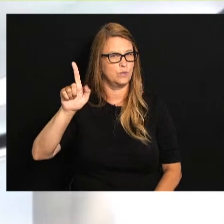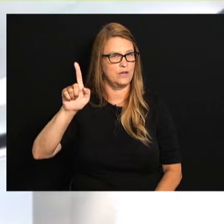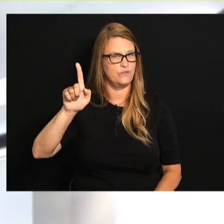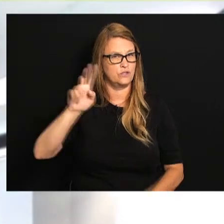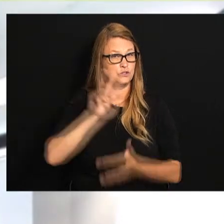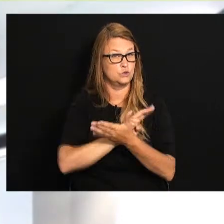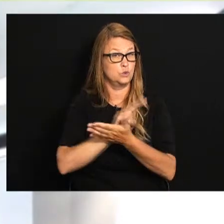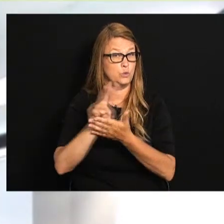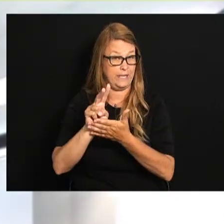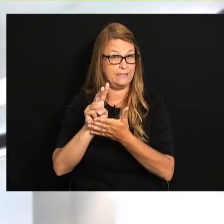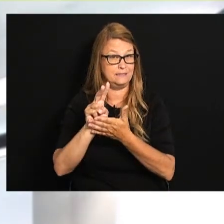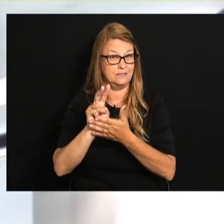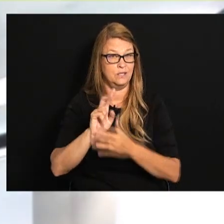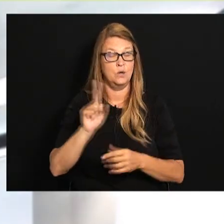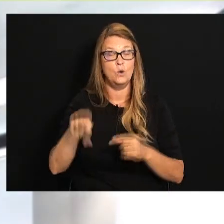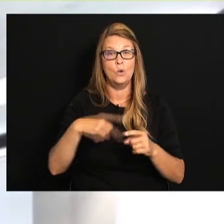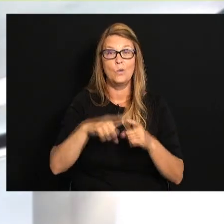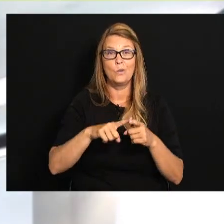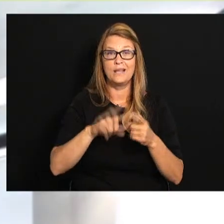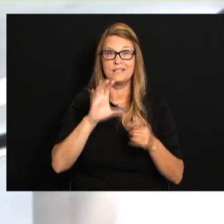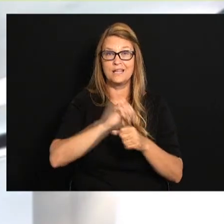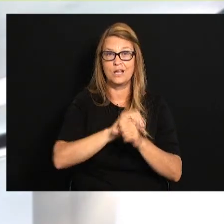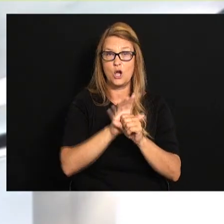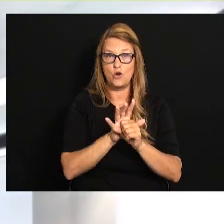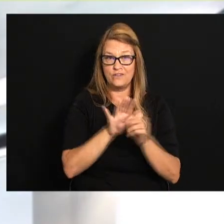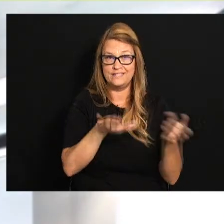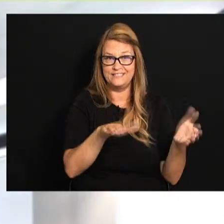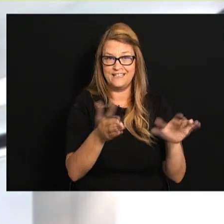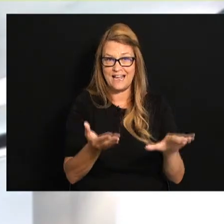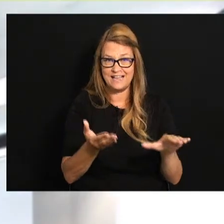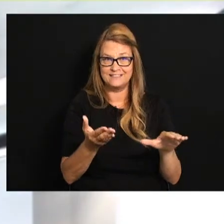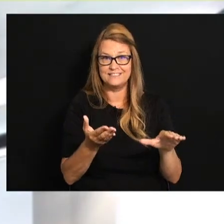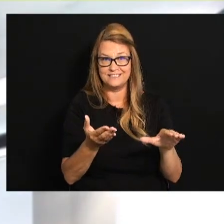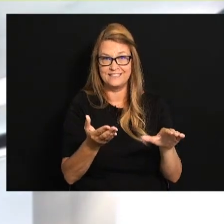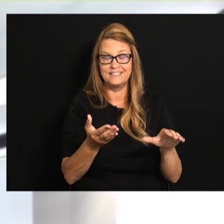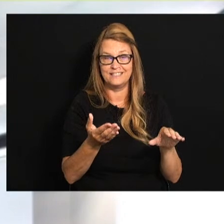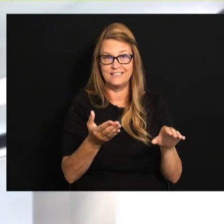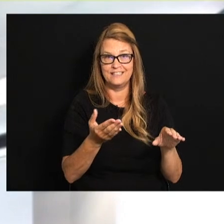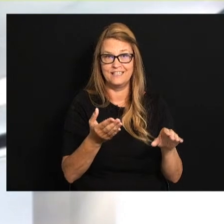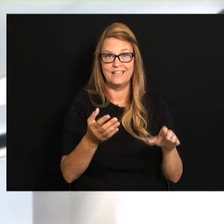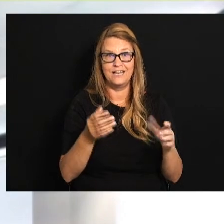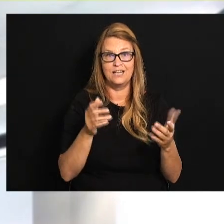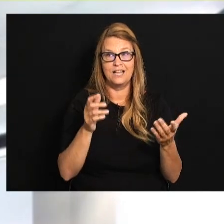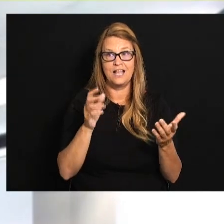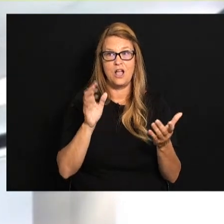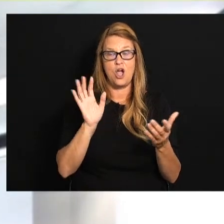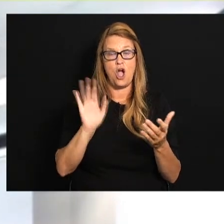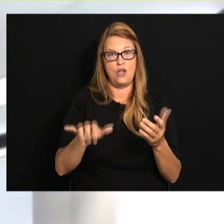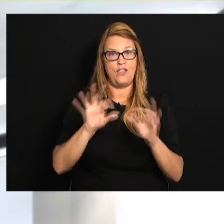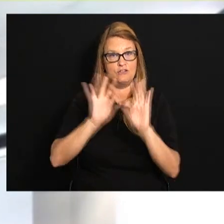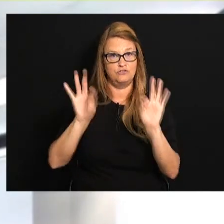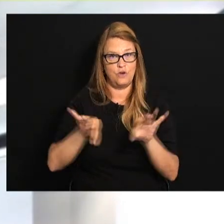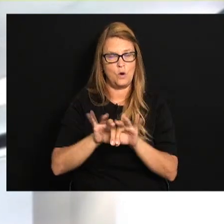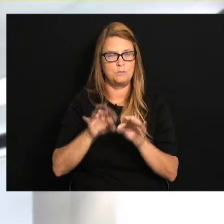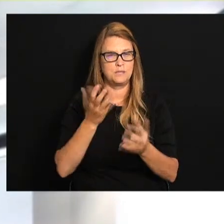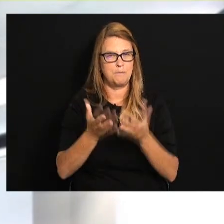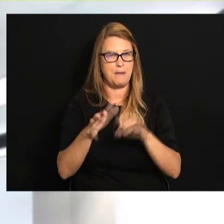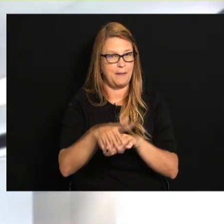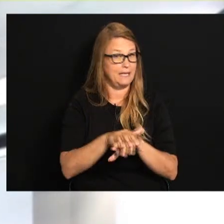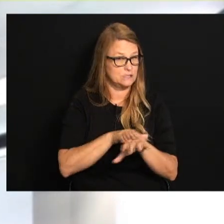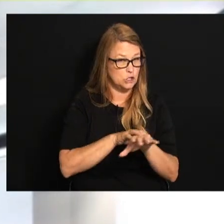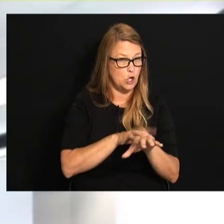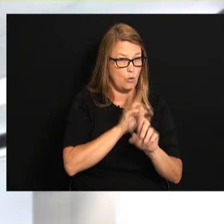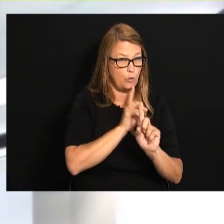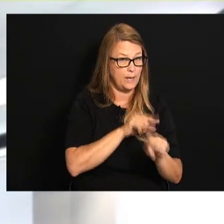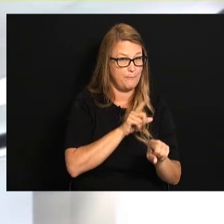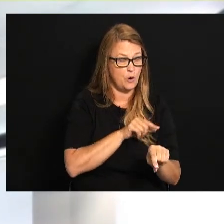that all the COVID deaths, except for the ones that are reported on our death reporting forms, there might be a slowdown. So I